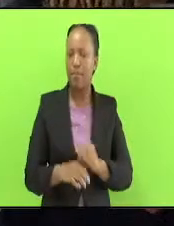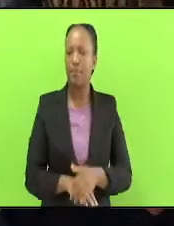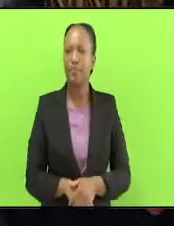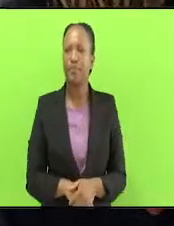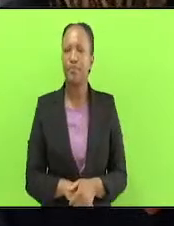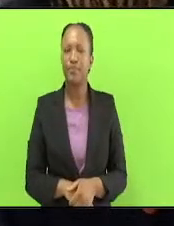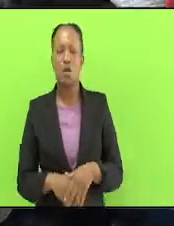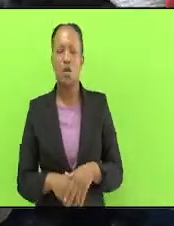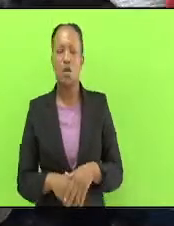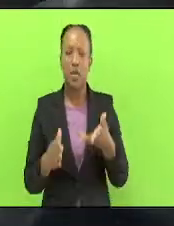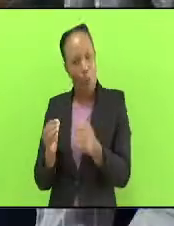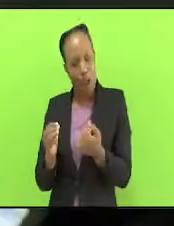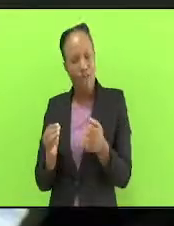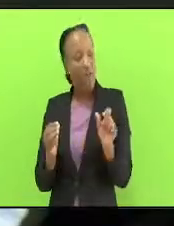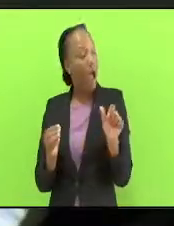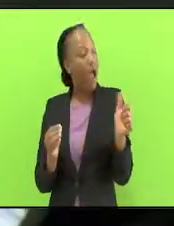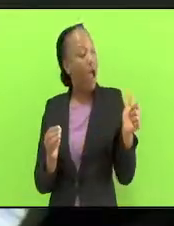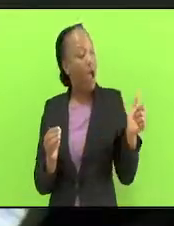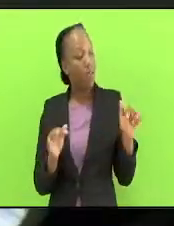gae